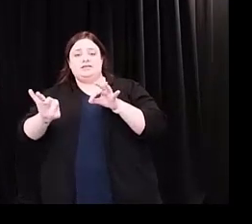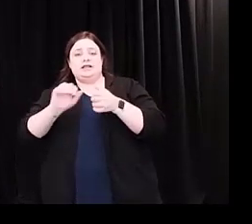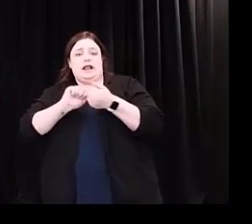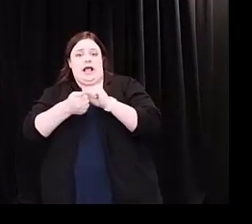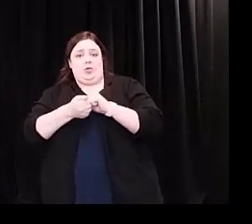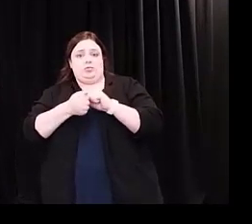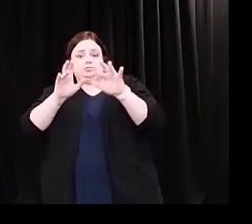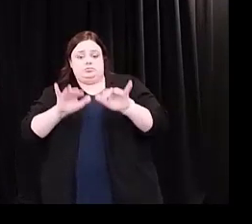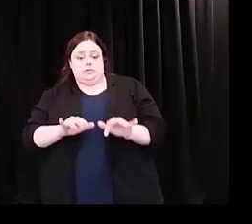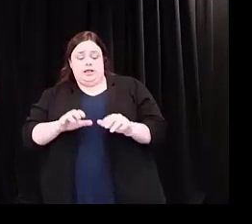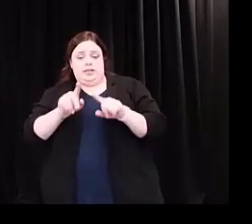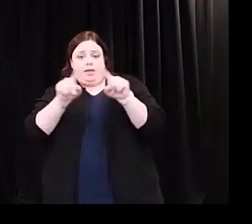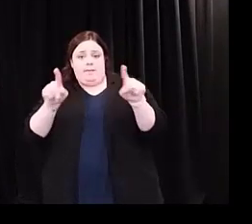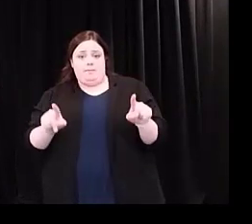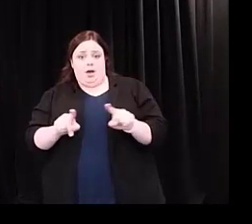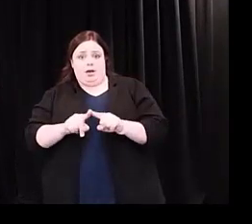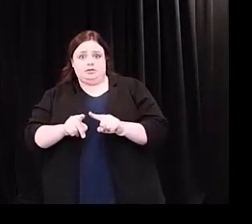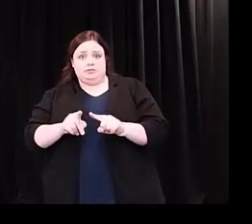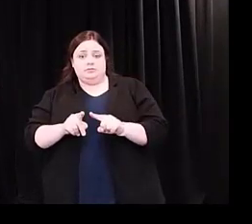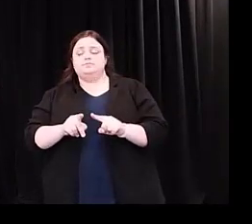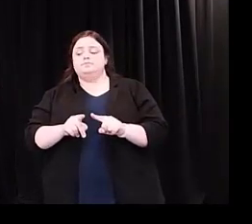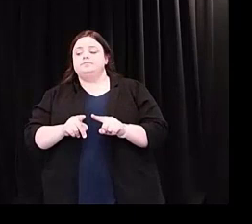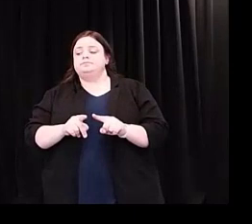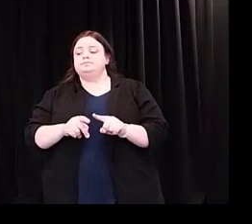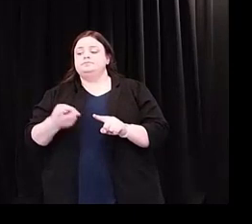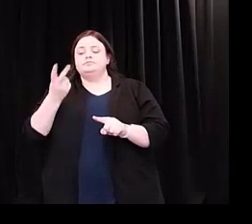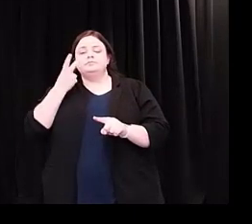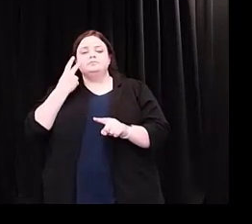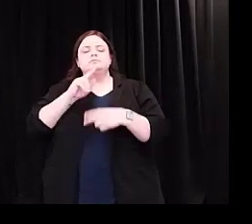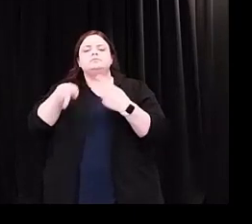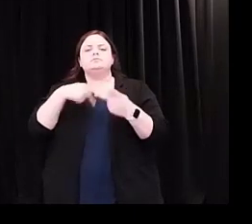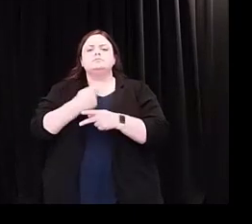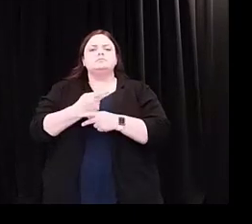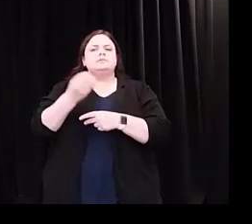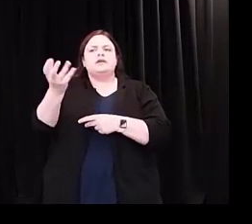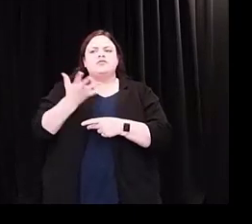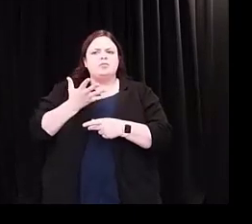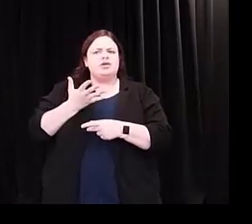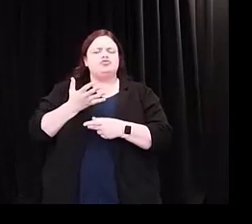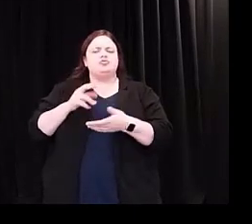box. So we're going to see what information does this convey.